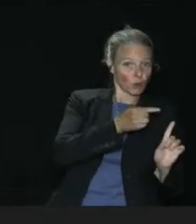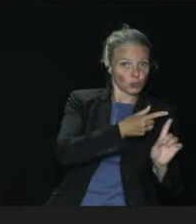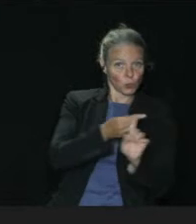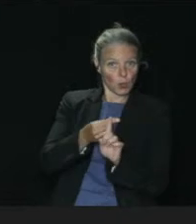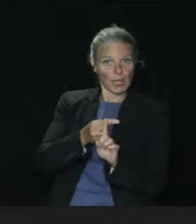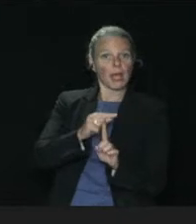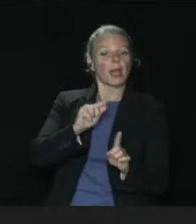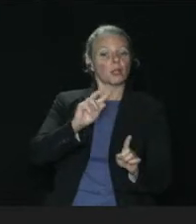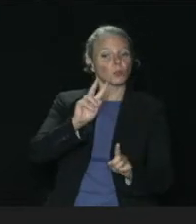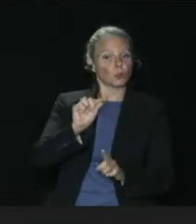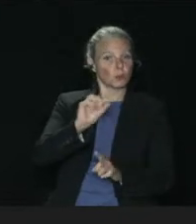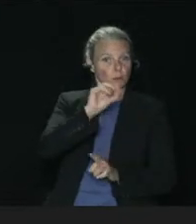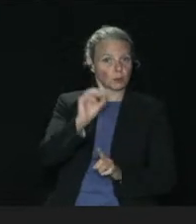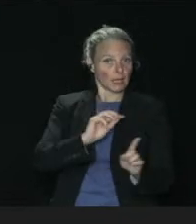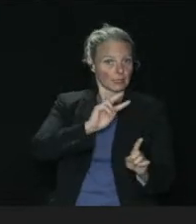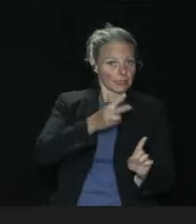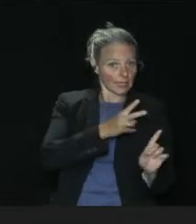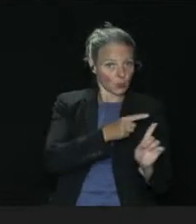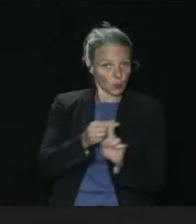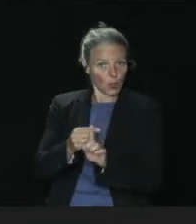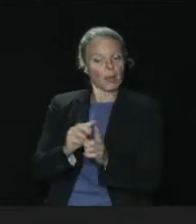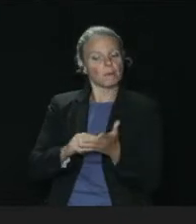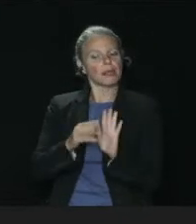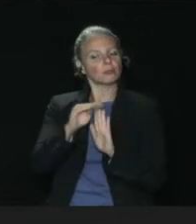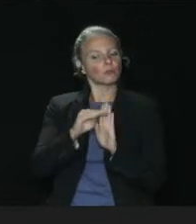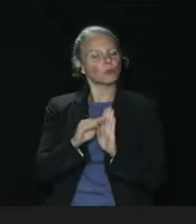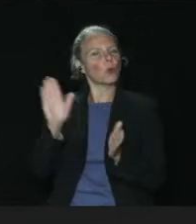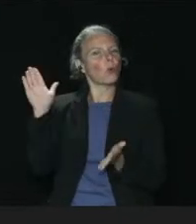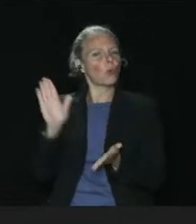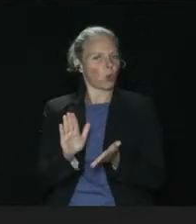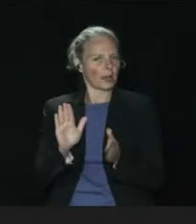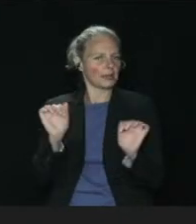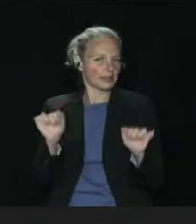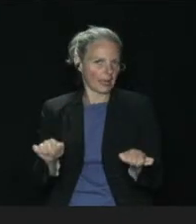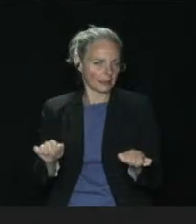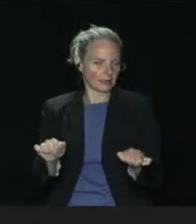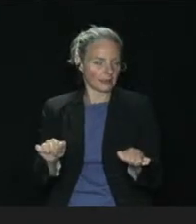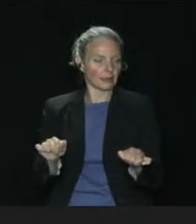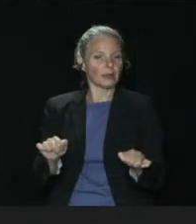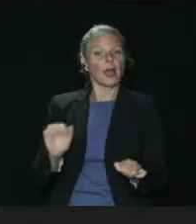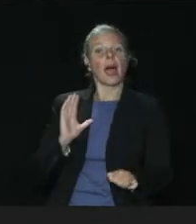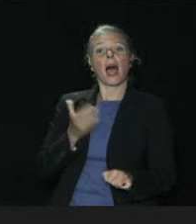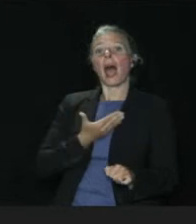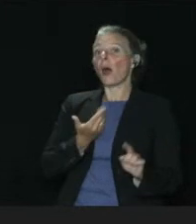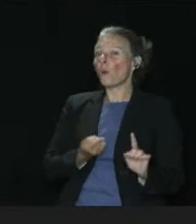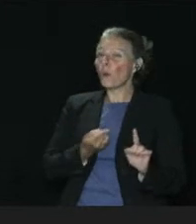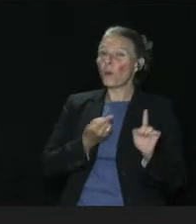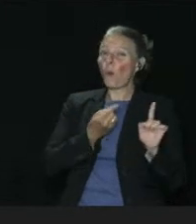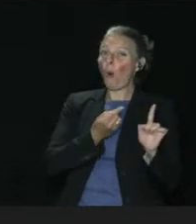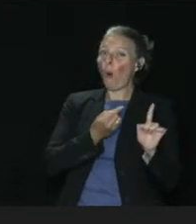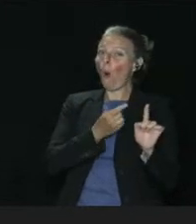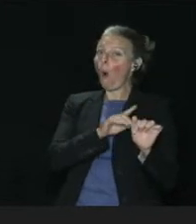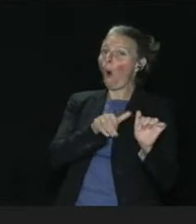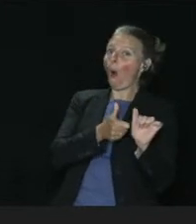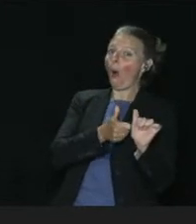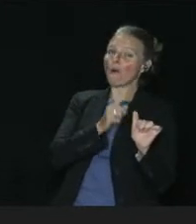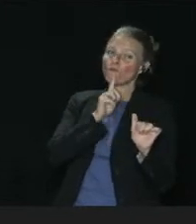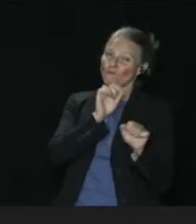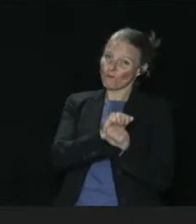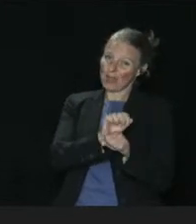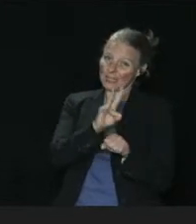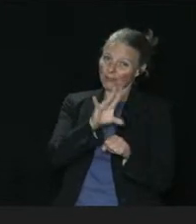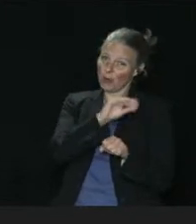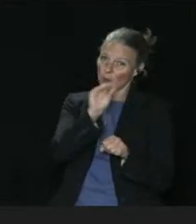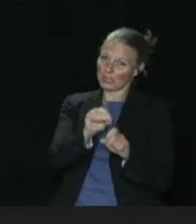Everyone in public health is hoping for a higher rate than 75% of the entire population fully